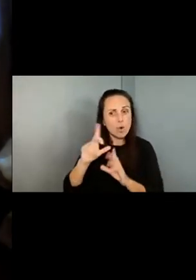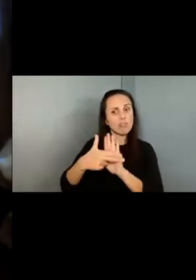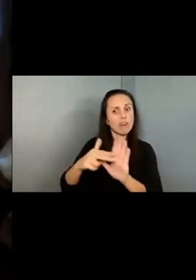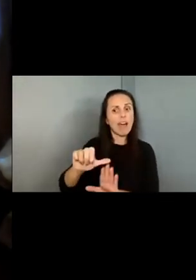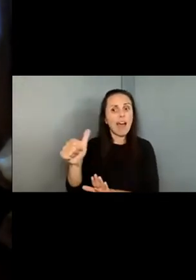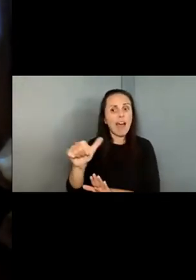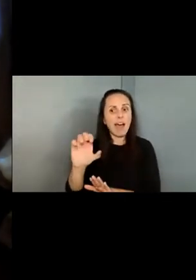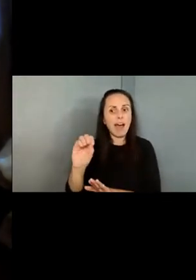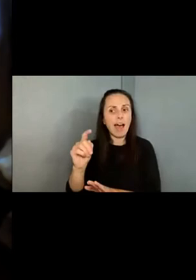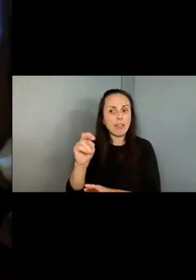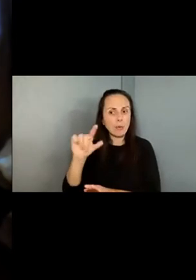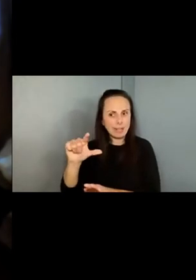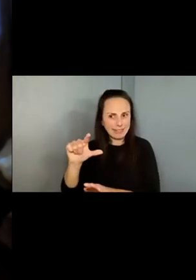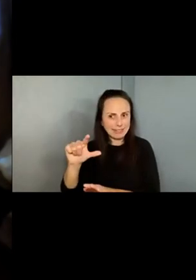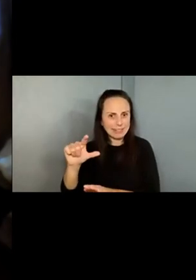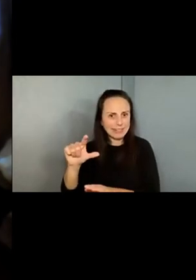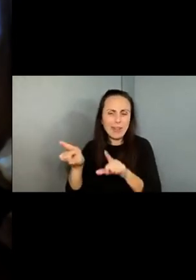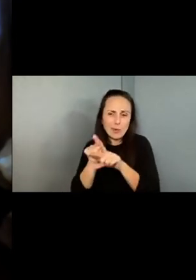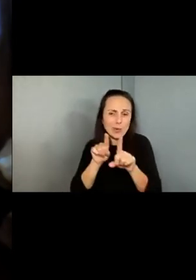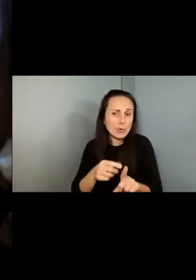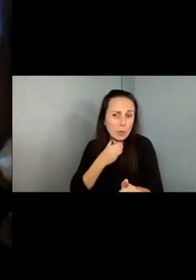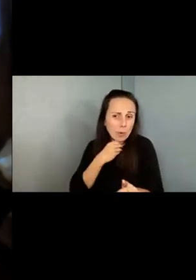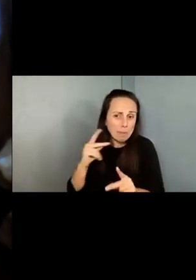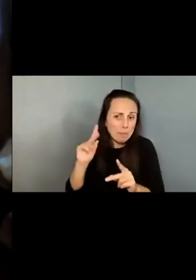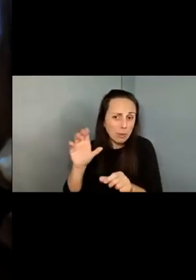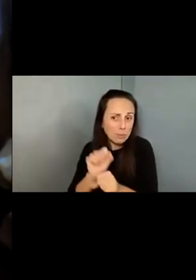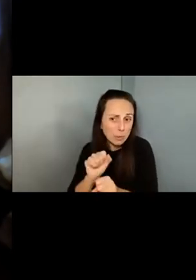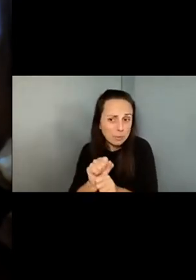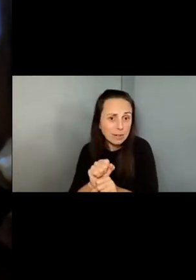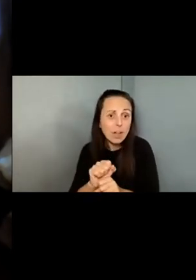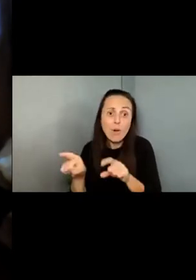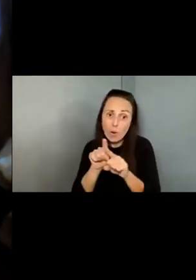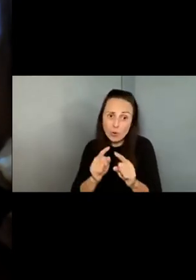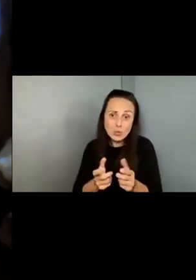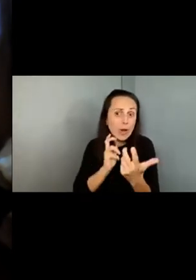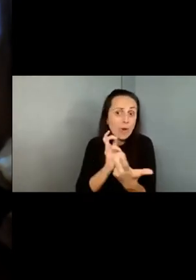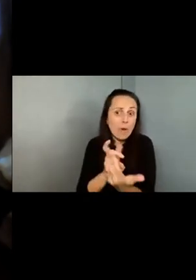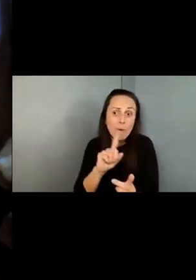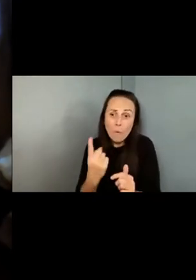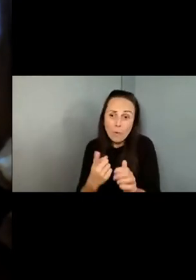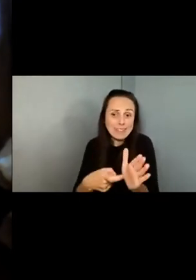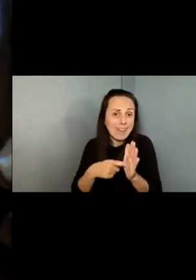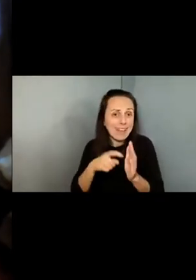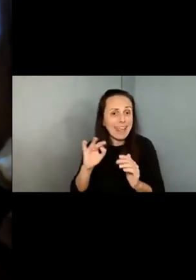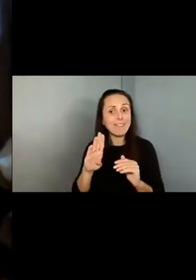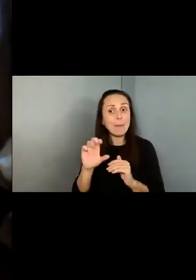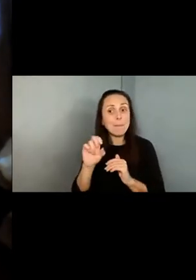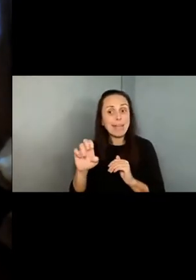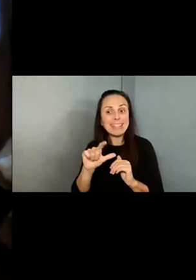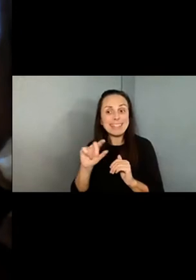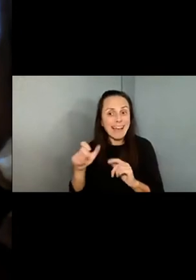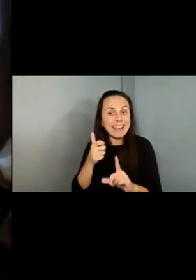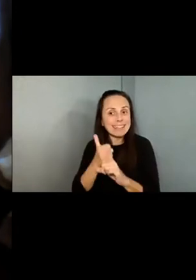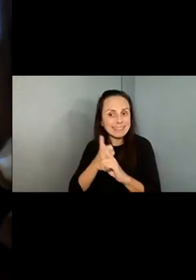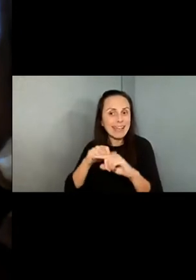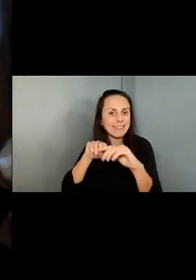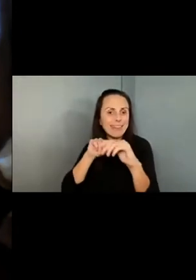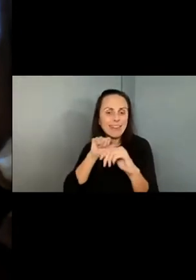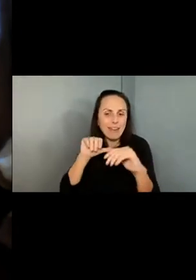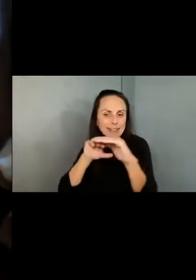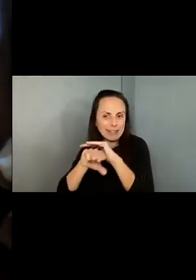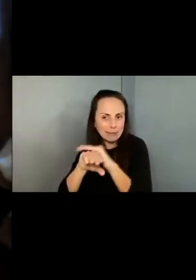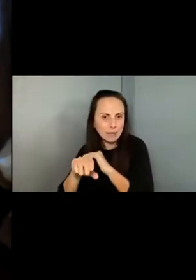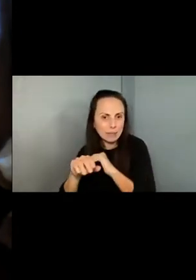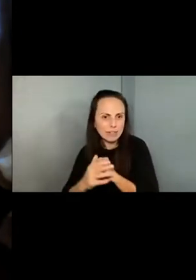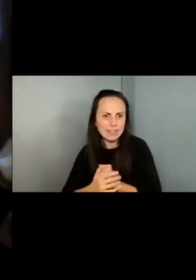to continued employment. I will also add that accommodations are only necessary when the baseline is inaccessibility. And this for me